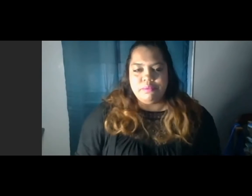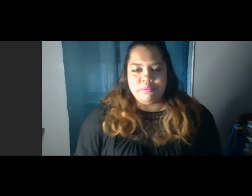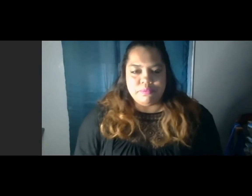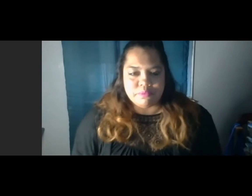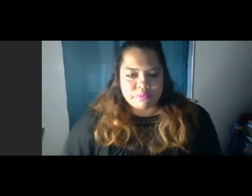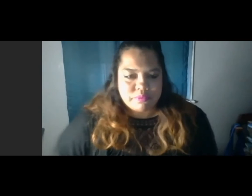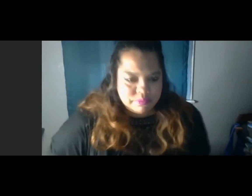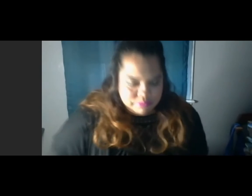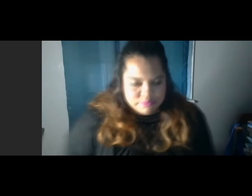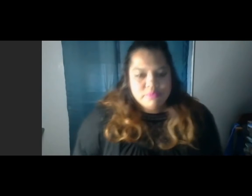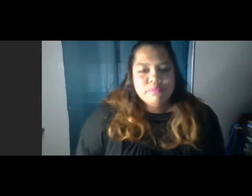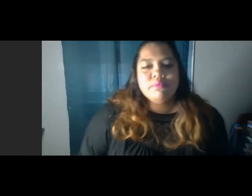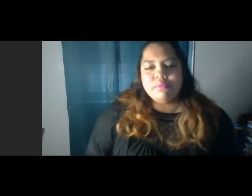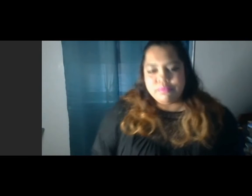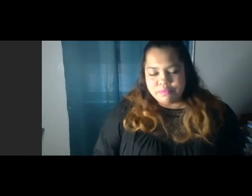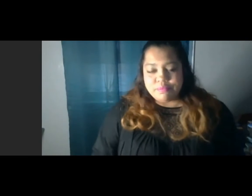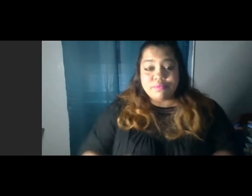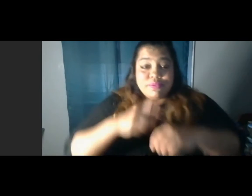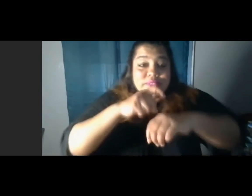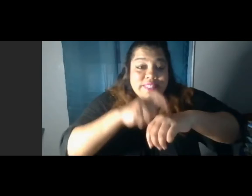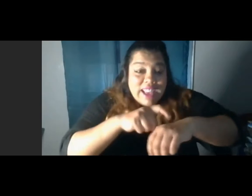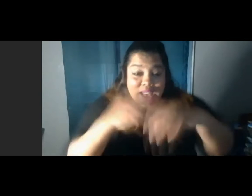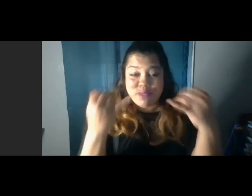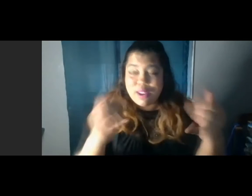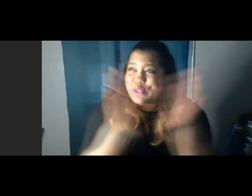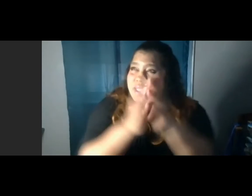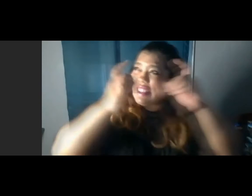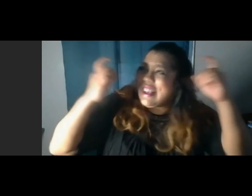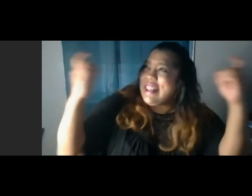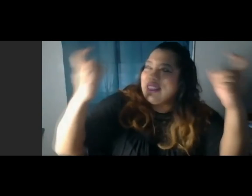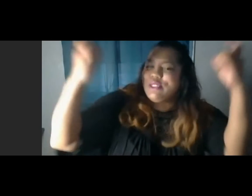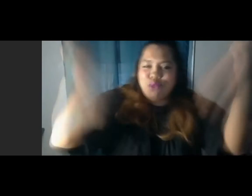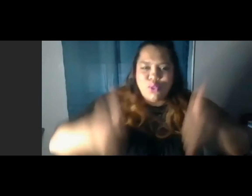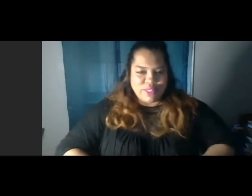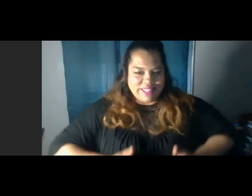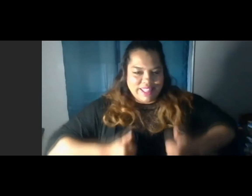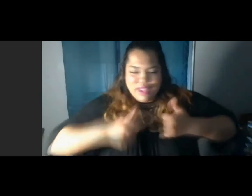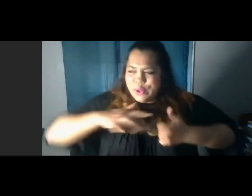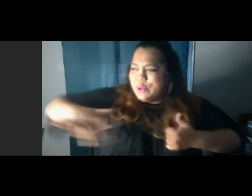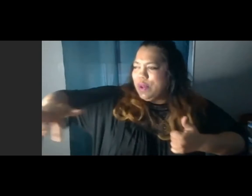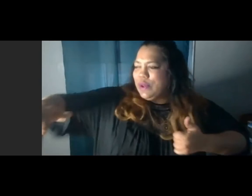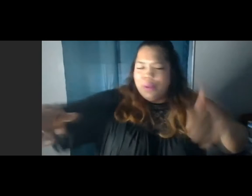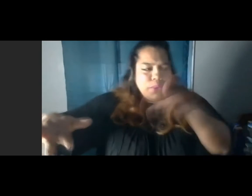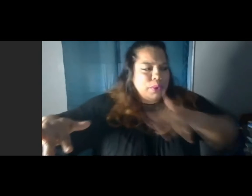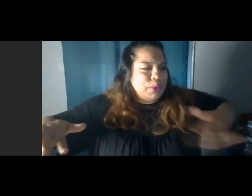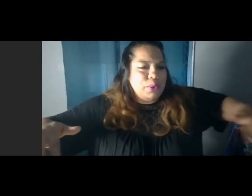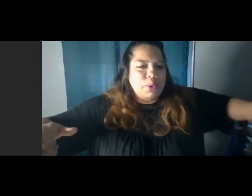strength. It's time to celebrate life all over